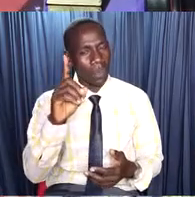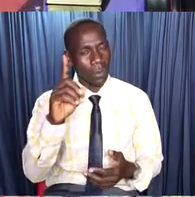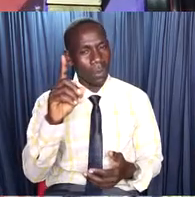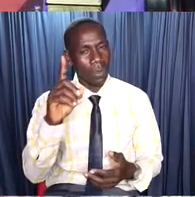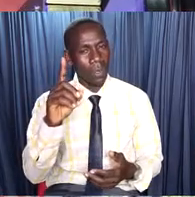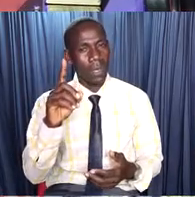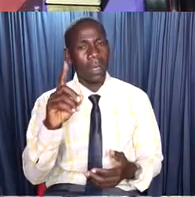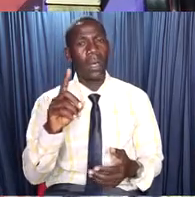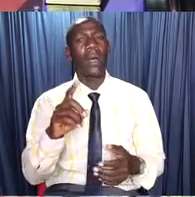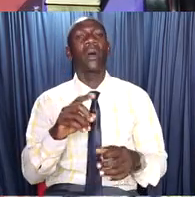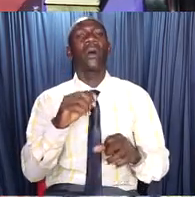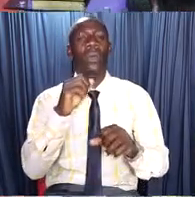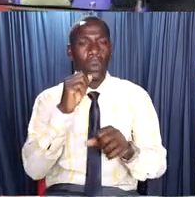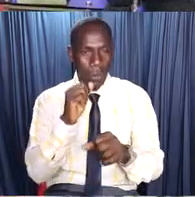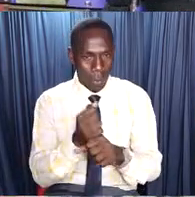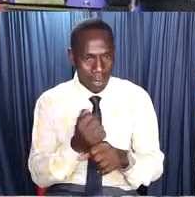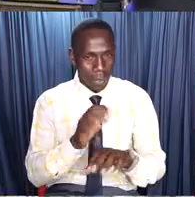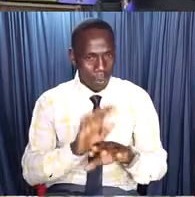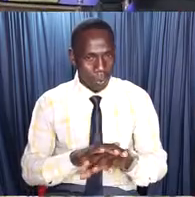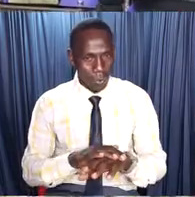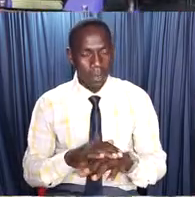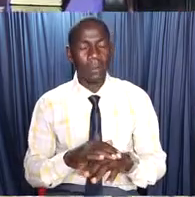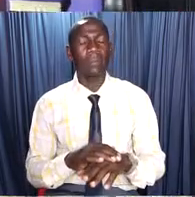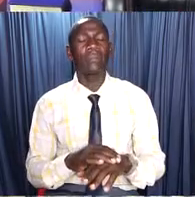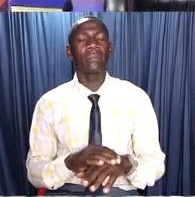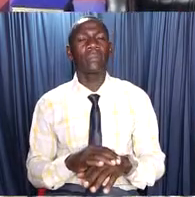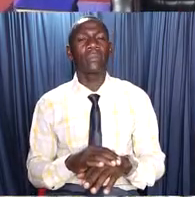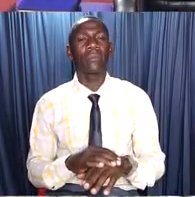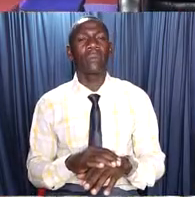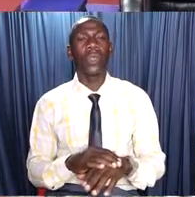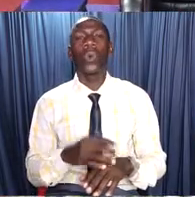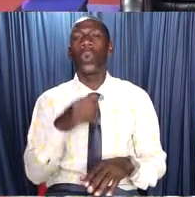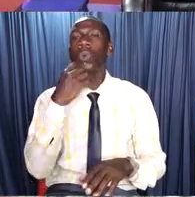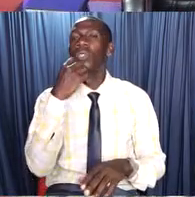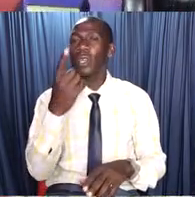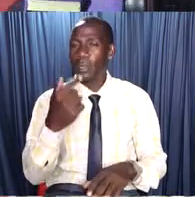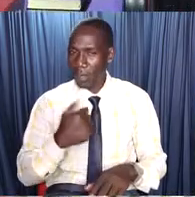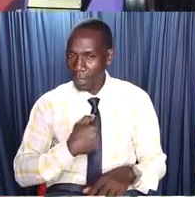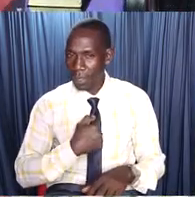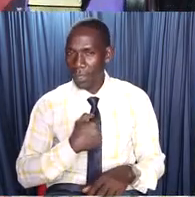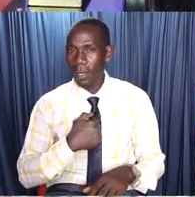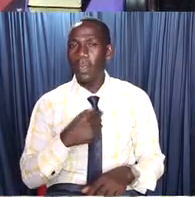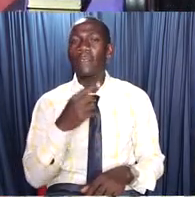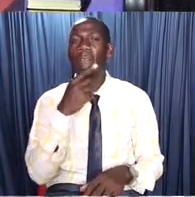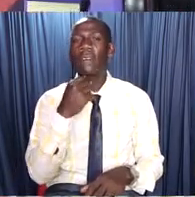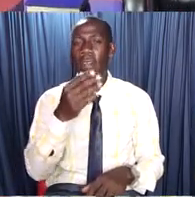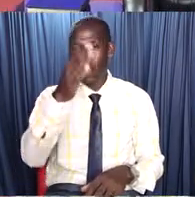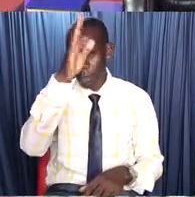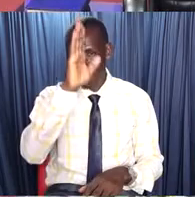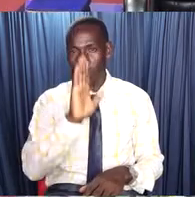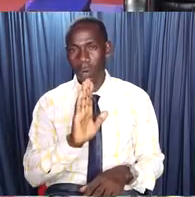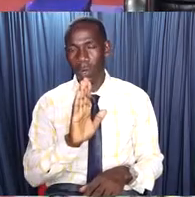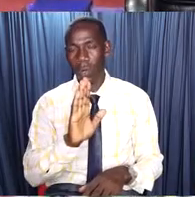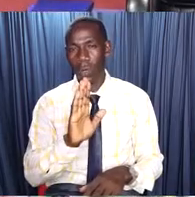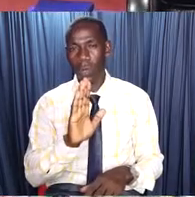only one thing. I've done what I deserve to do, because who commanded me is the